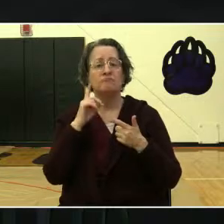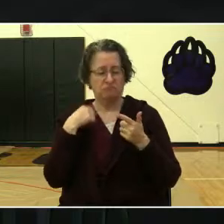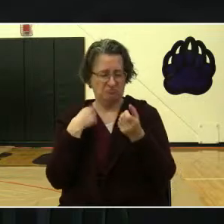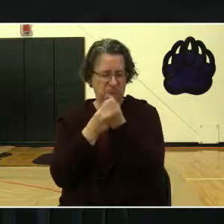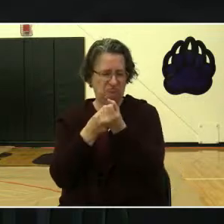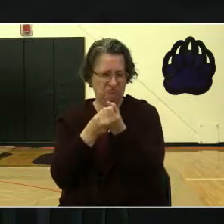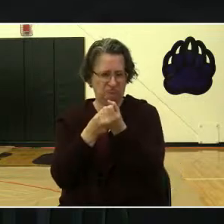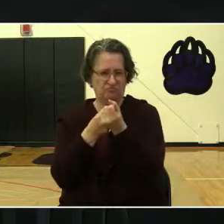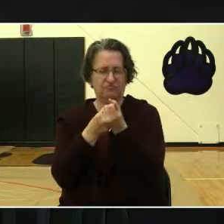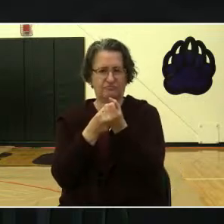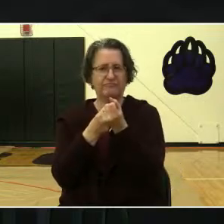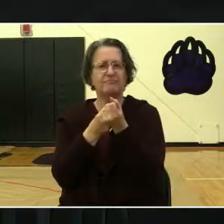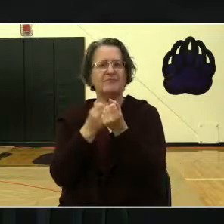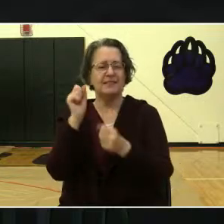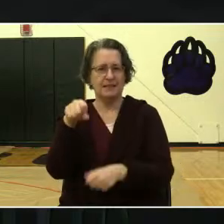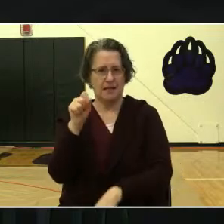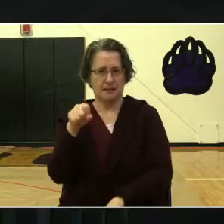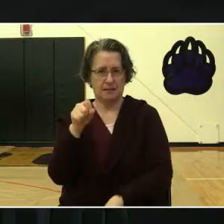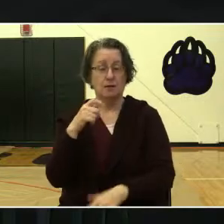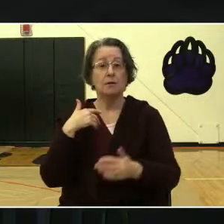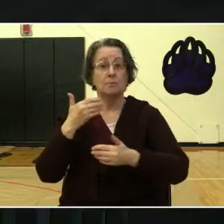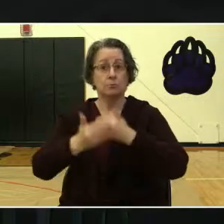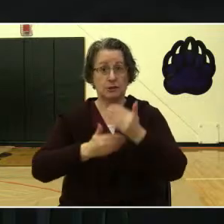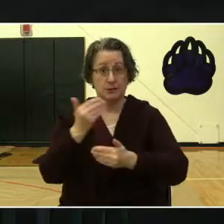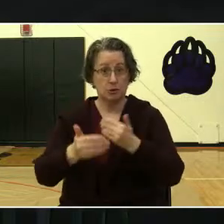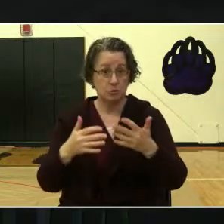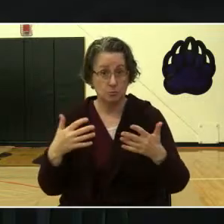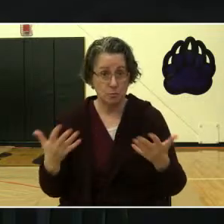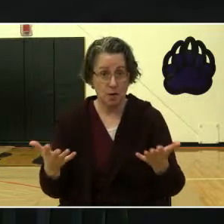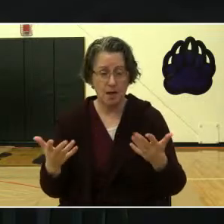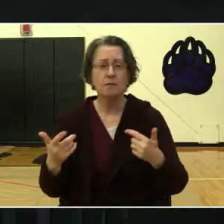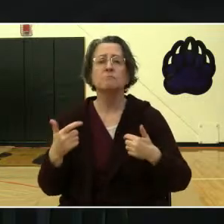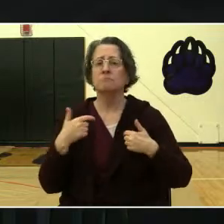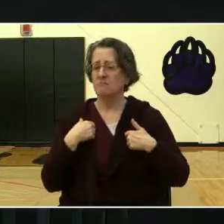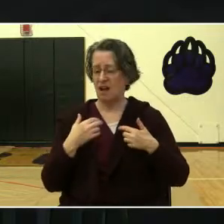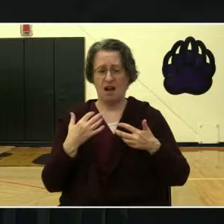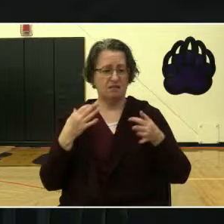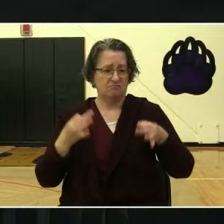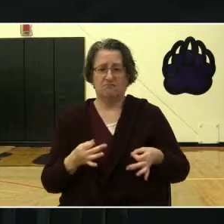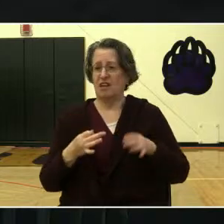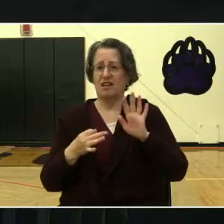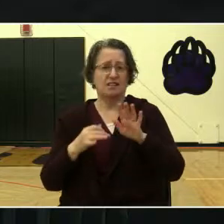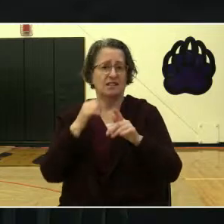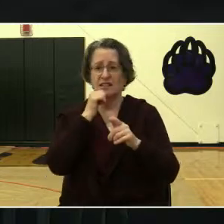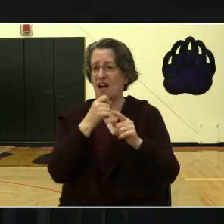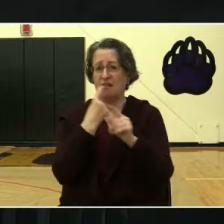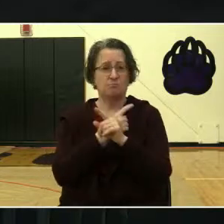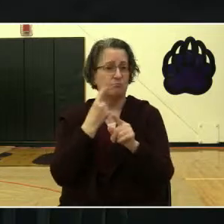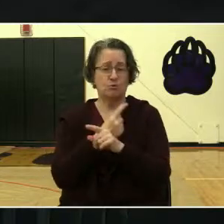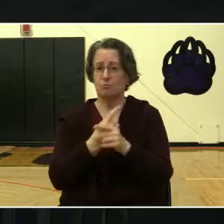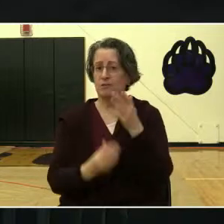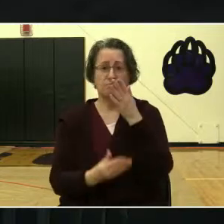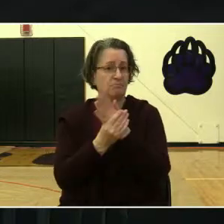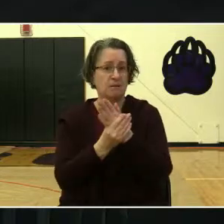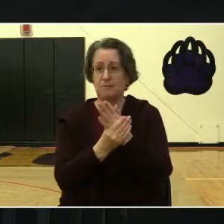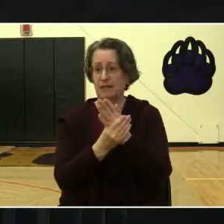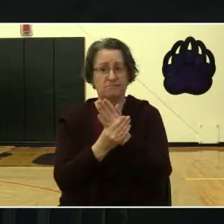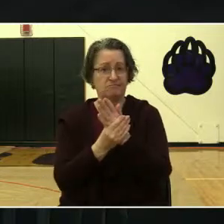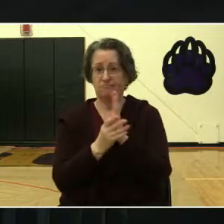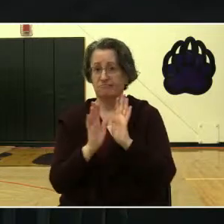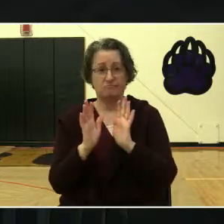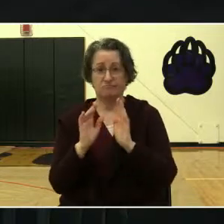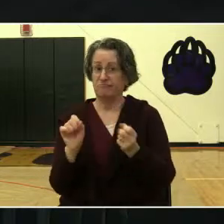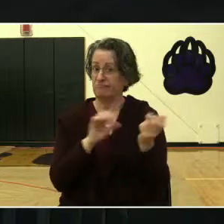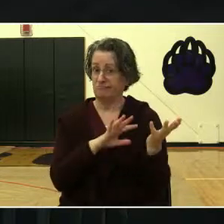procedural posture is that the moderator has ruled that that's not a proper amendment to be considered um